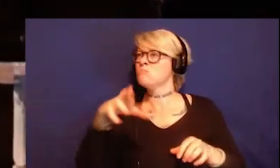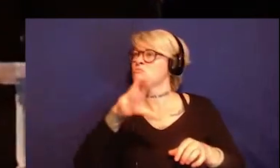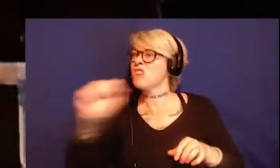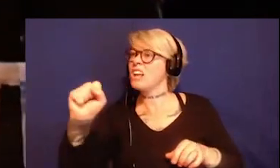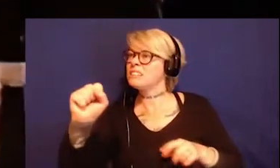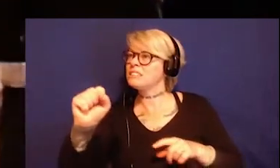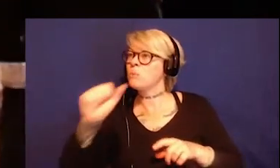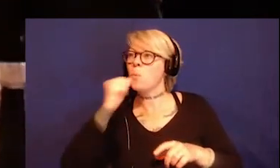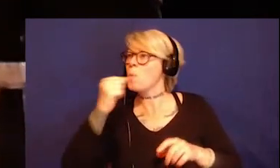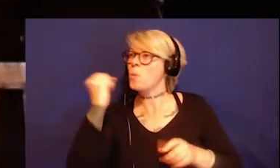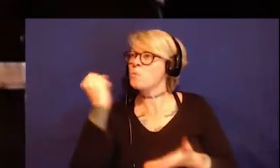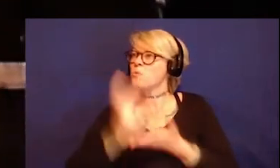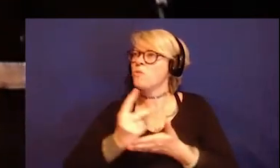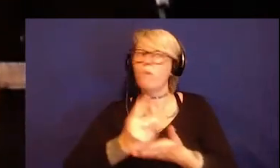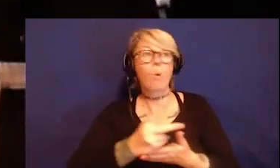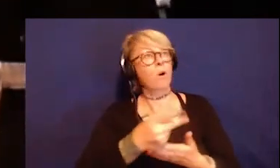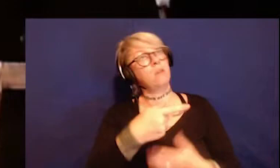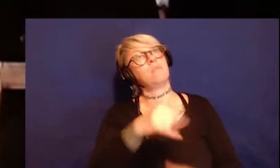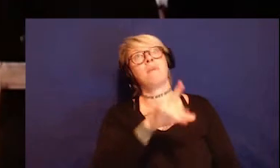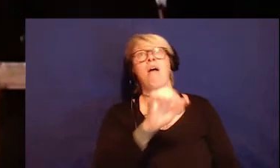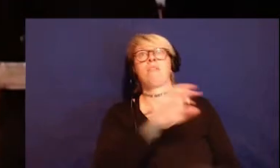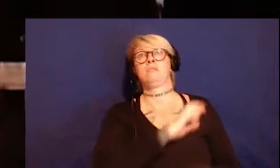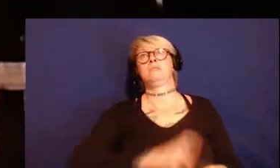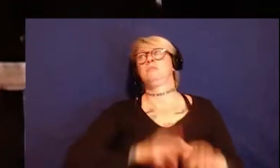either. And so I'm still trapped.